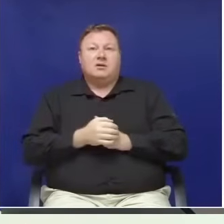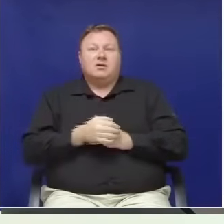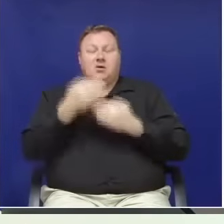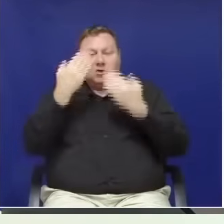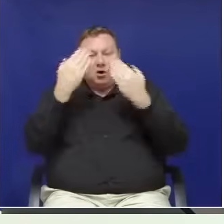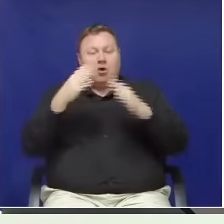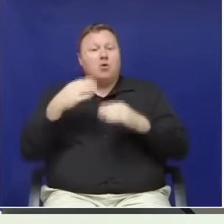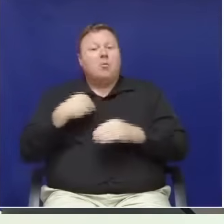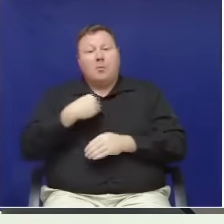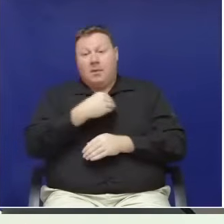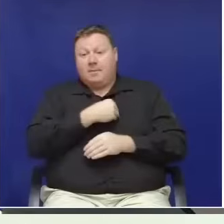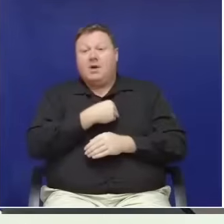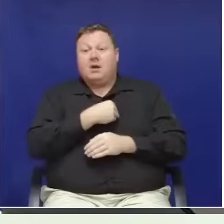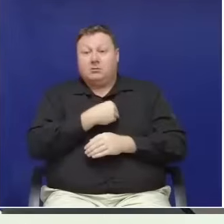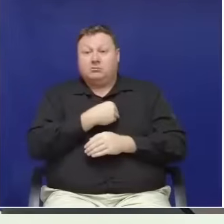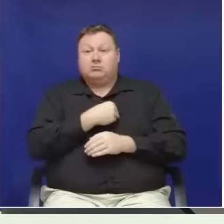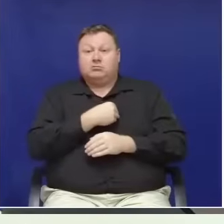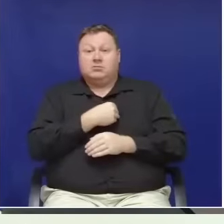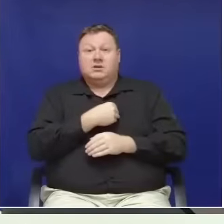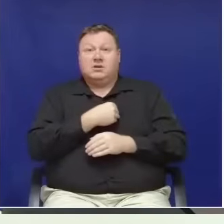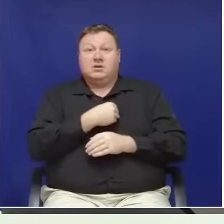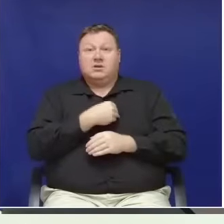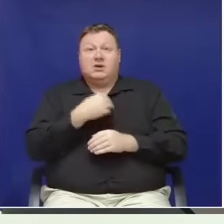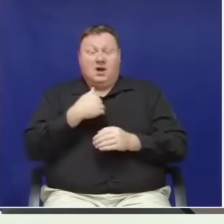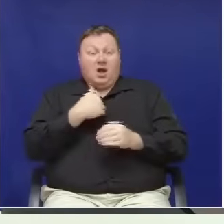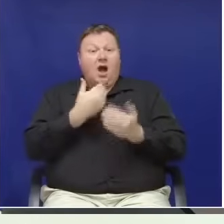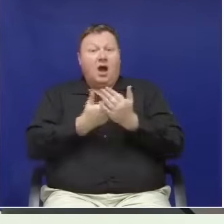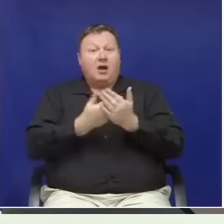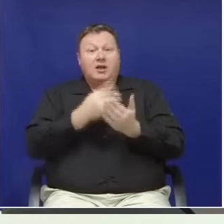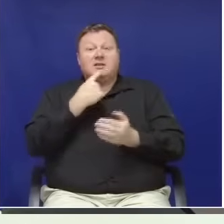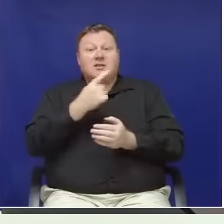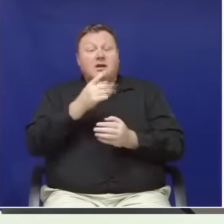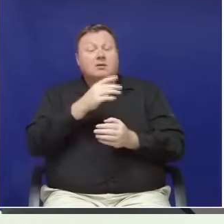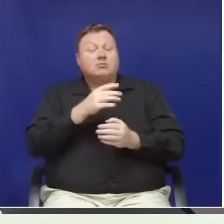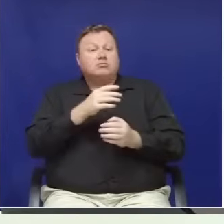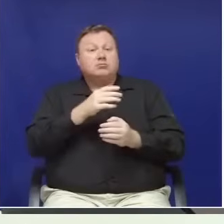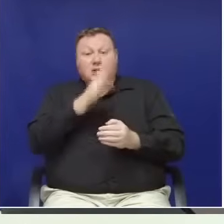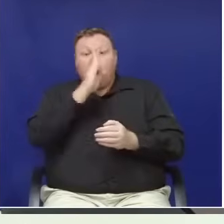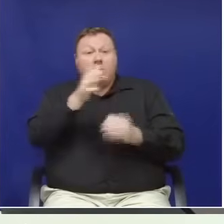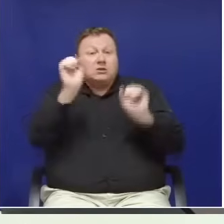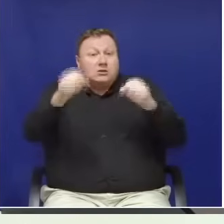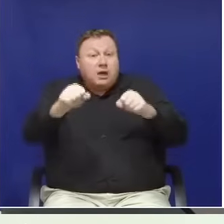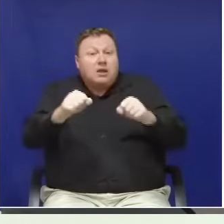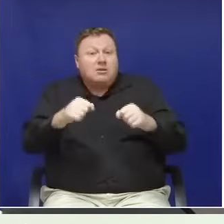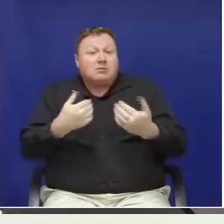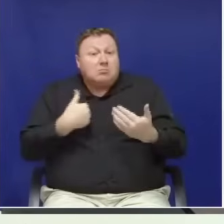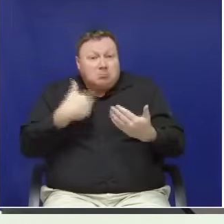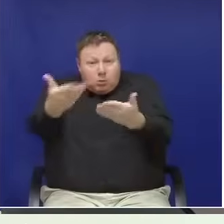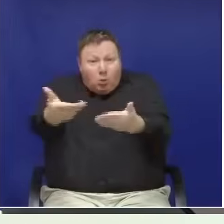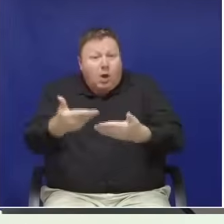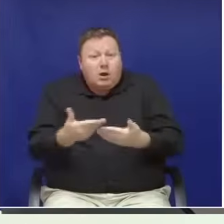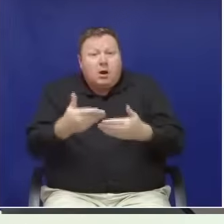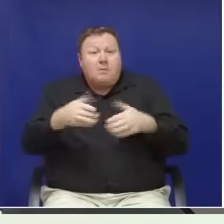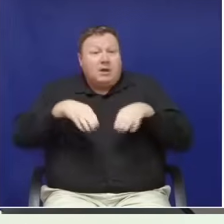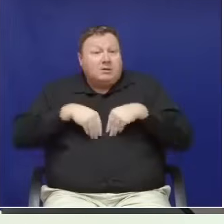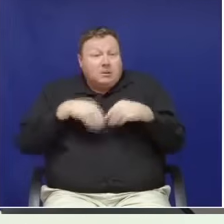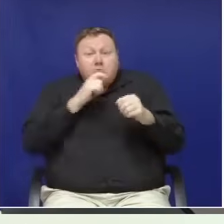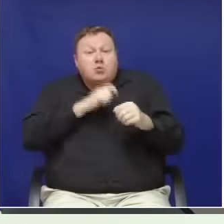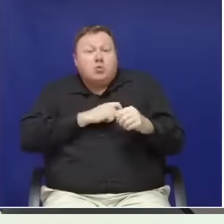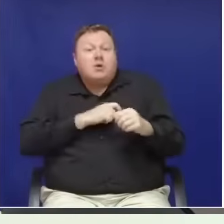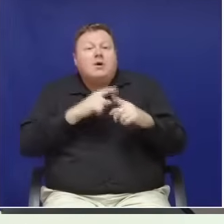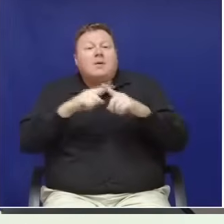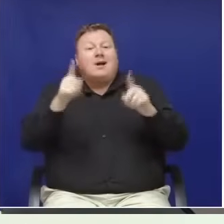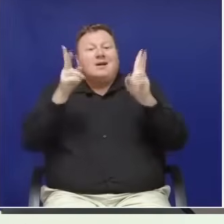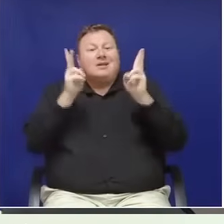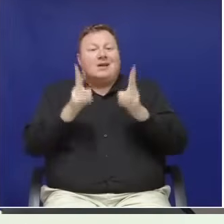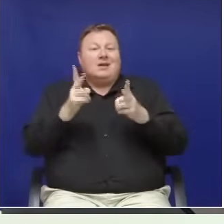Member, I can directly say, of course I'm in favour of that. We will welcome that. But again, it